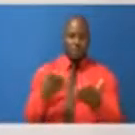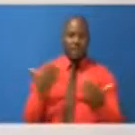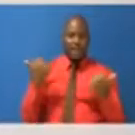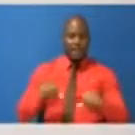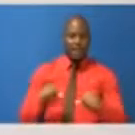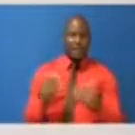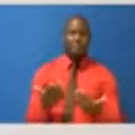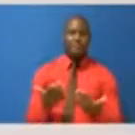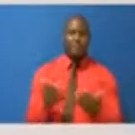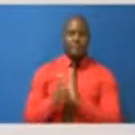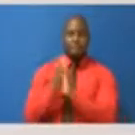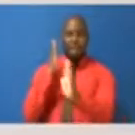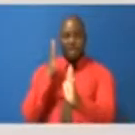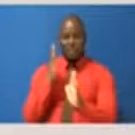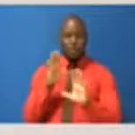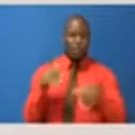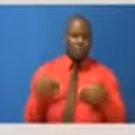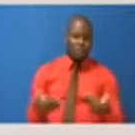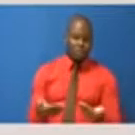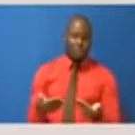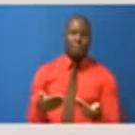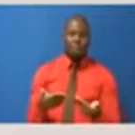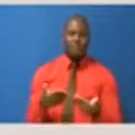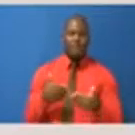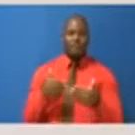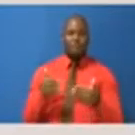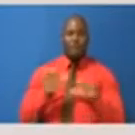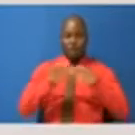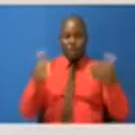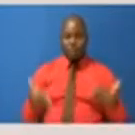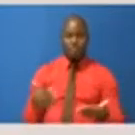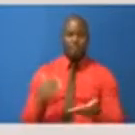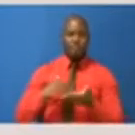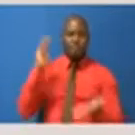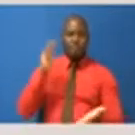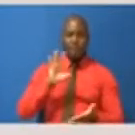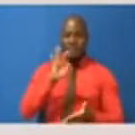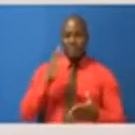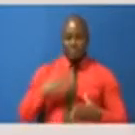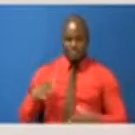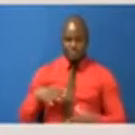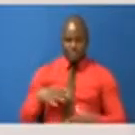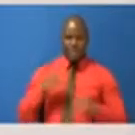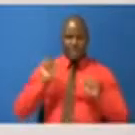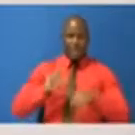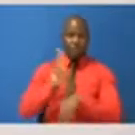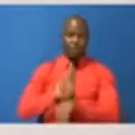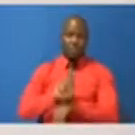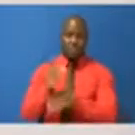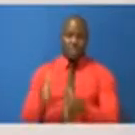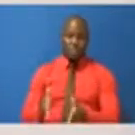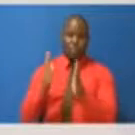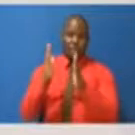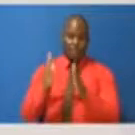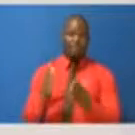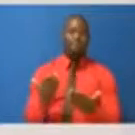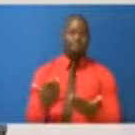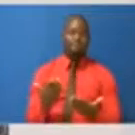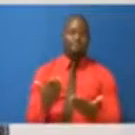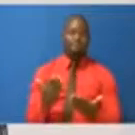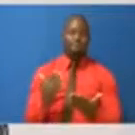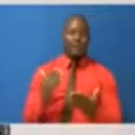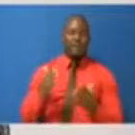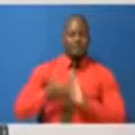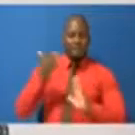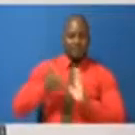any any buses or a car that has more than three people can use that lane so that it's